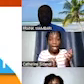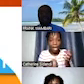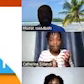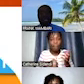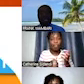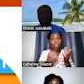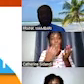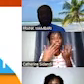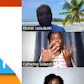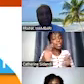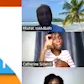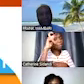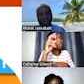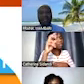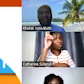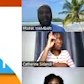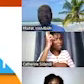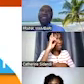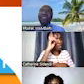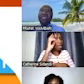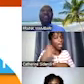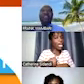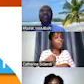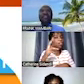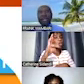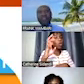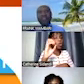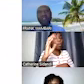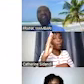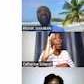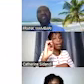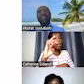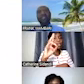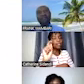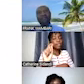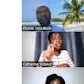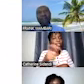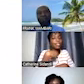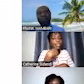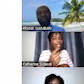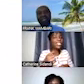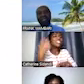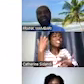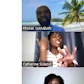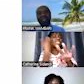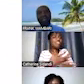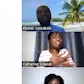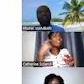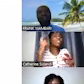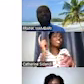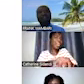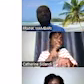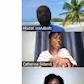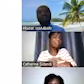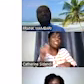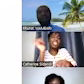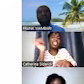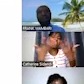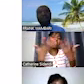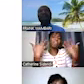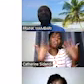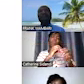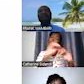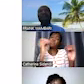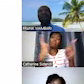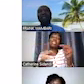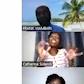to remember. Robert Schuller said, tough times never last, but tough people remain. You